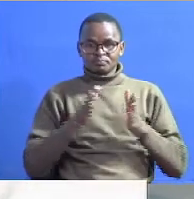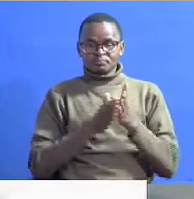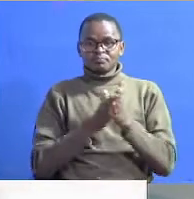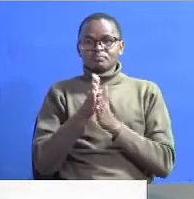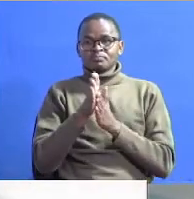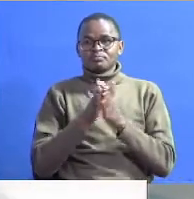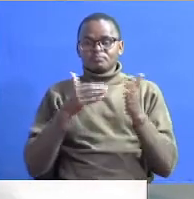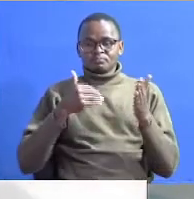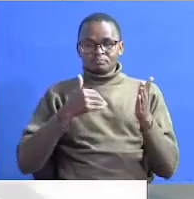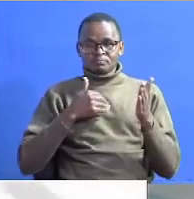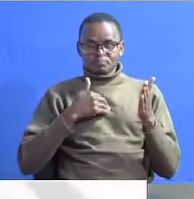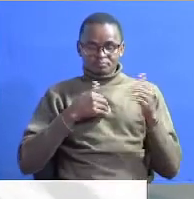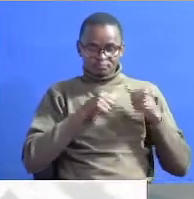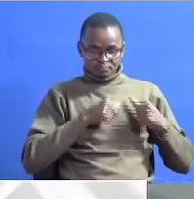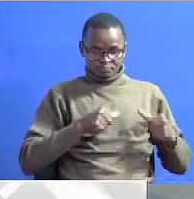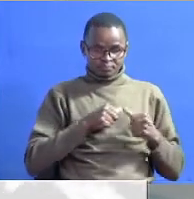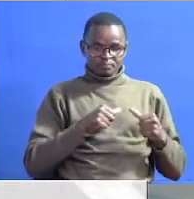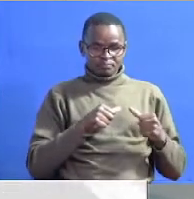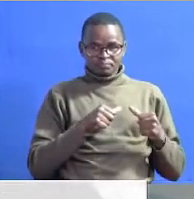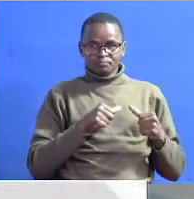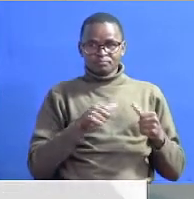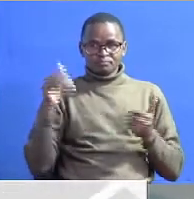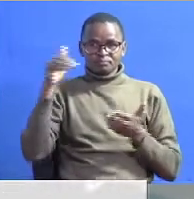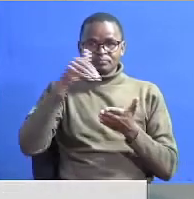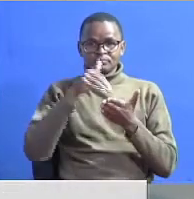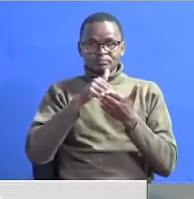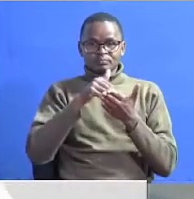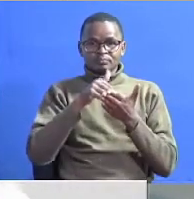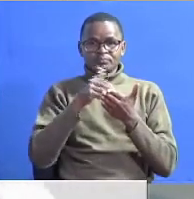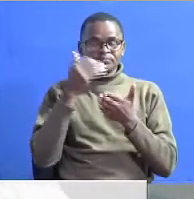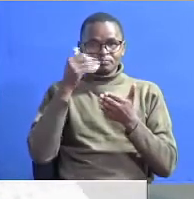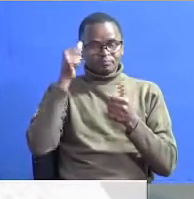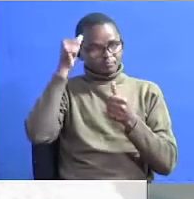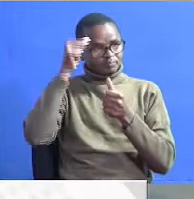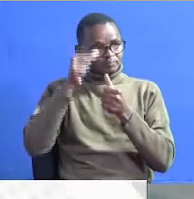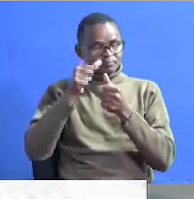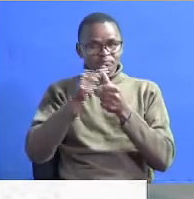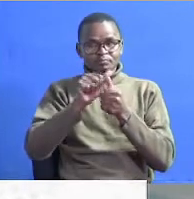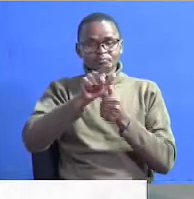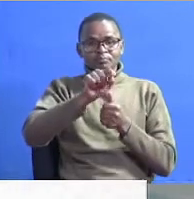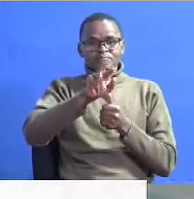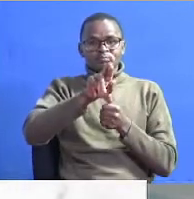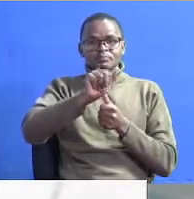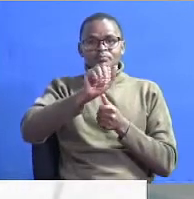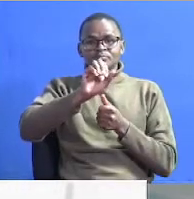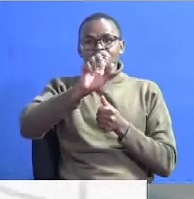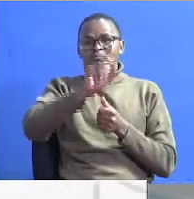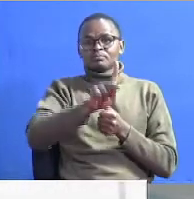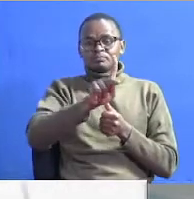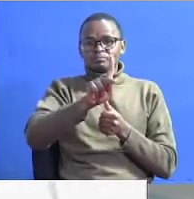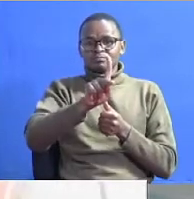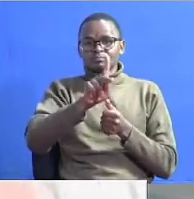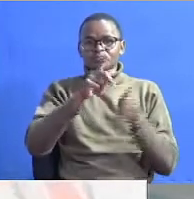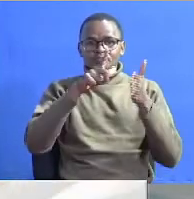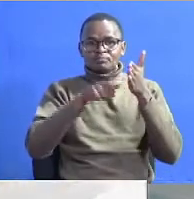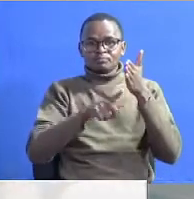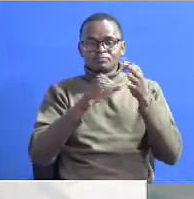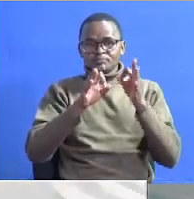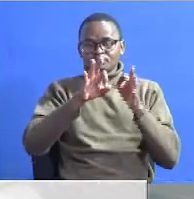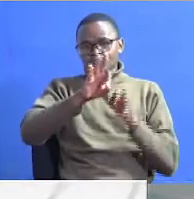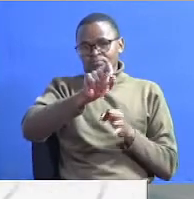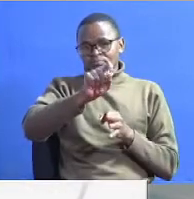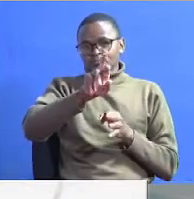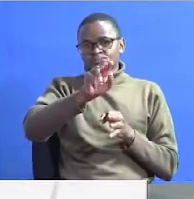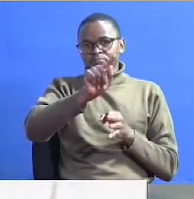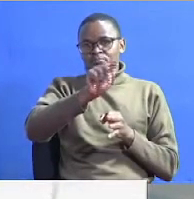interest at heart. Okay. Again, flashbacking on the track record, which he lowered the price of fertilizer